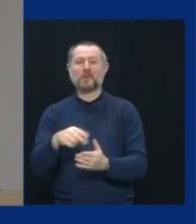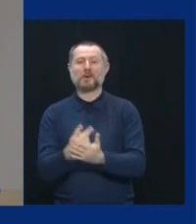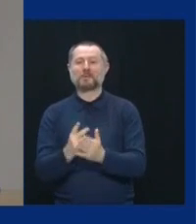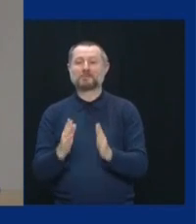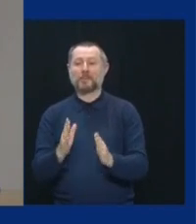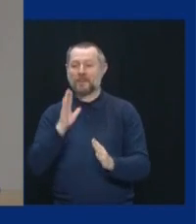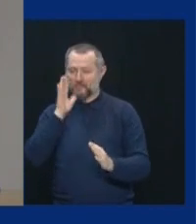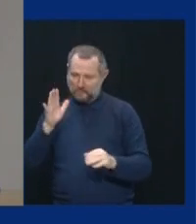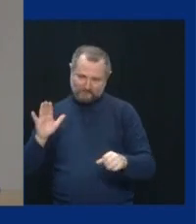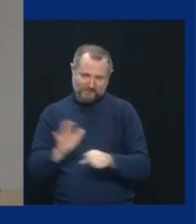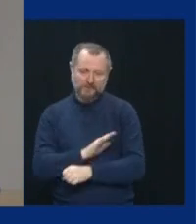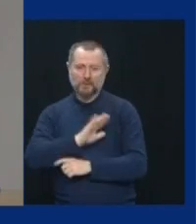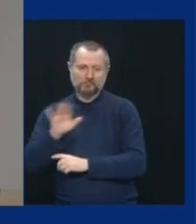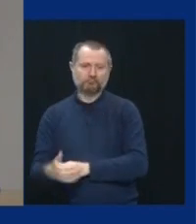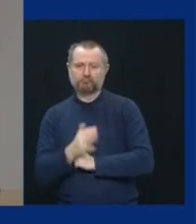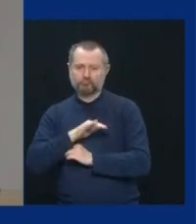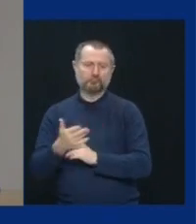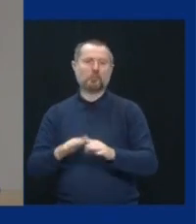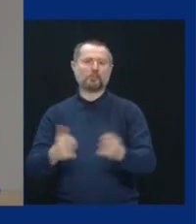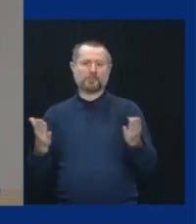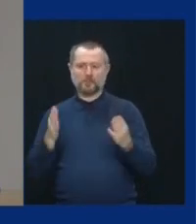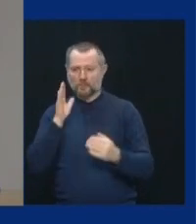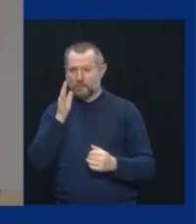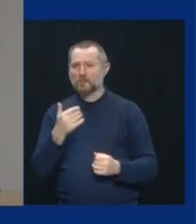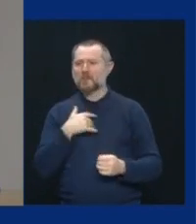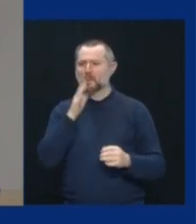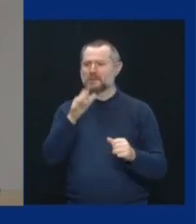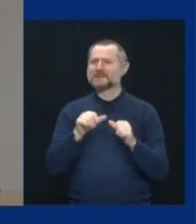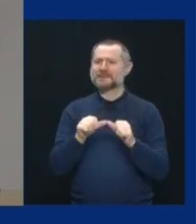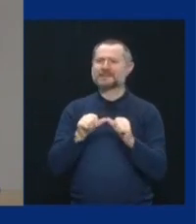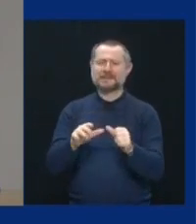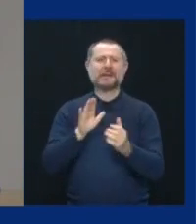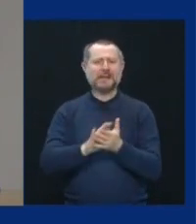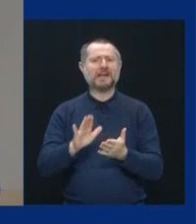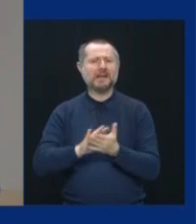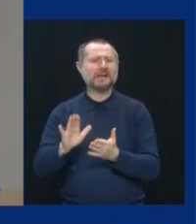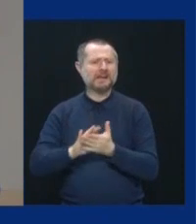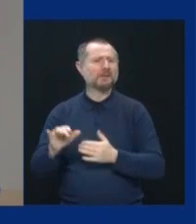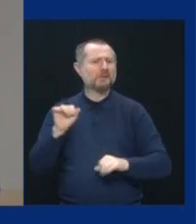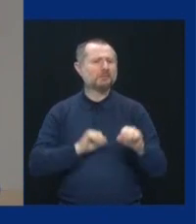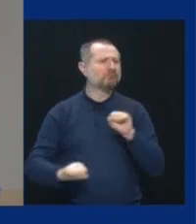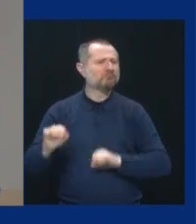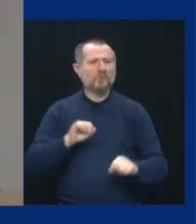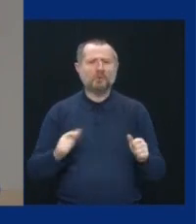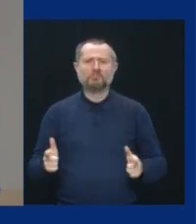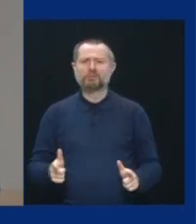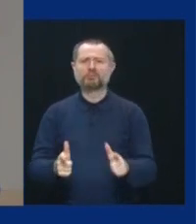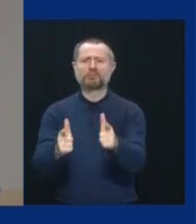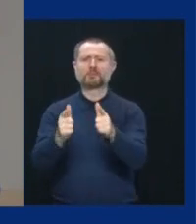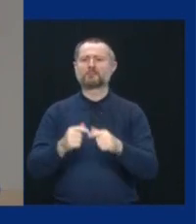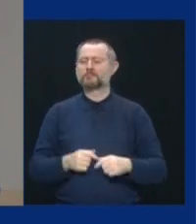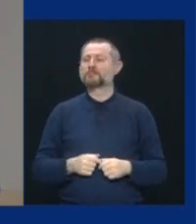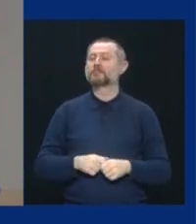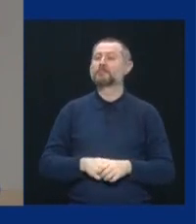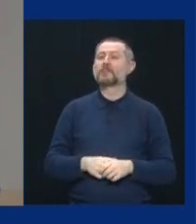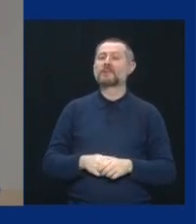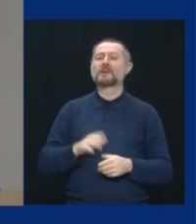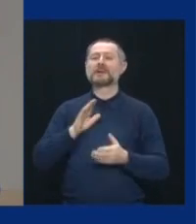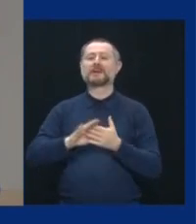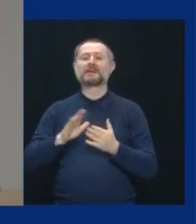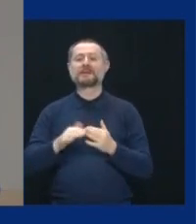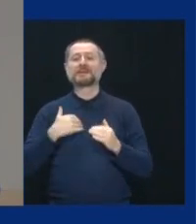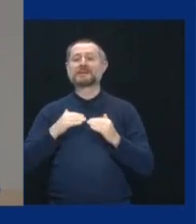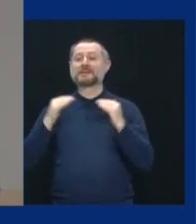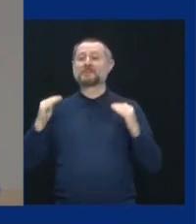To be clear, we will continue our cleaning regimen. We've been doing so for many months now, and we will continue to do so. We clean our system